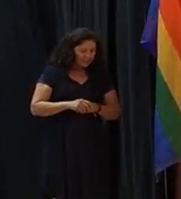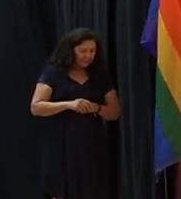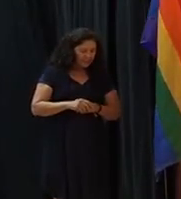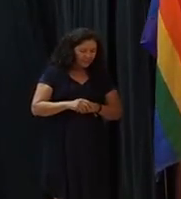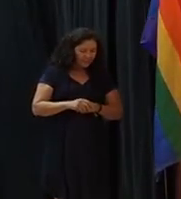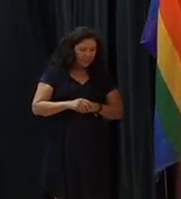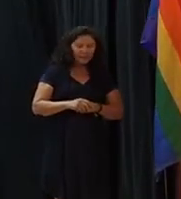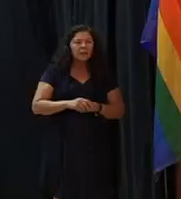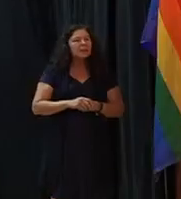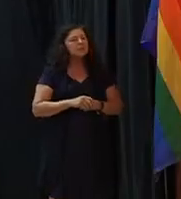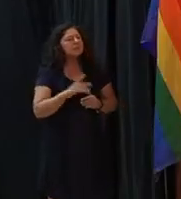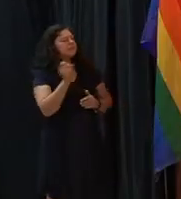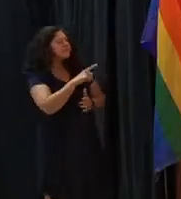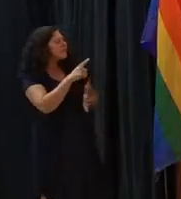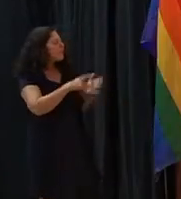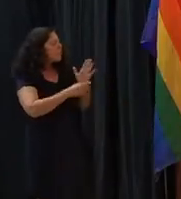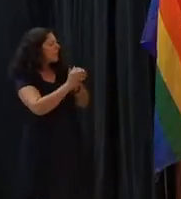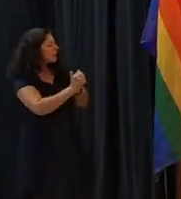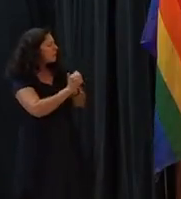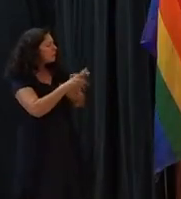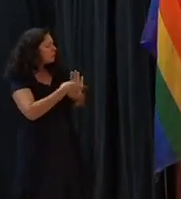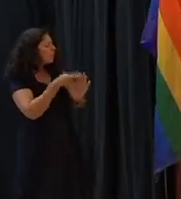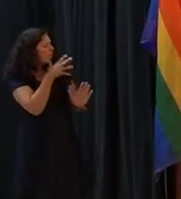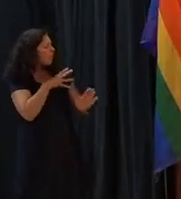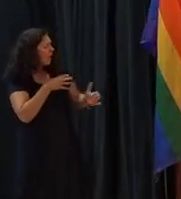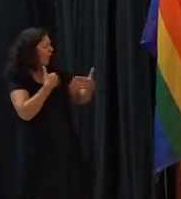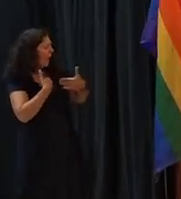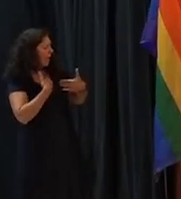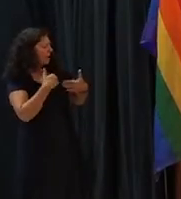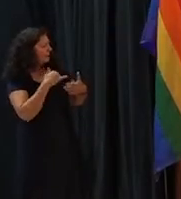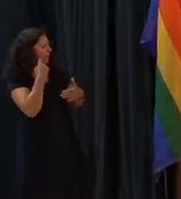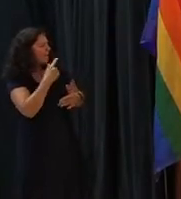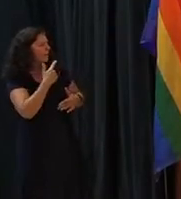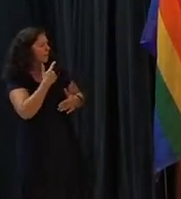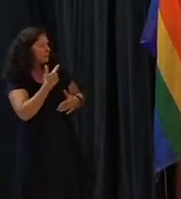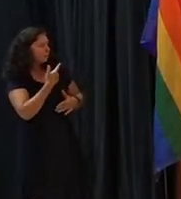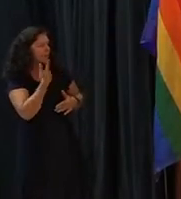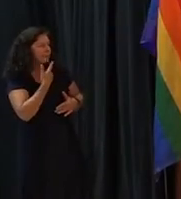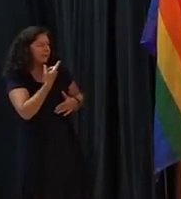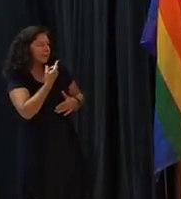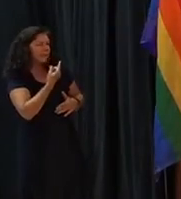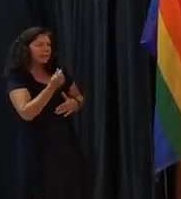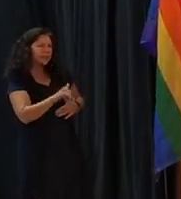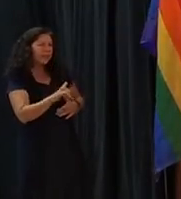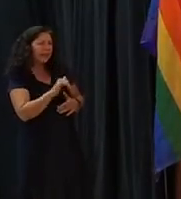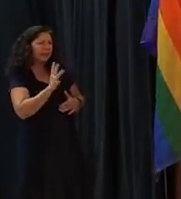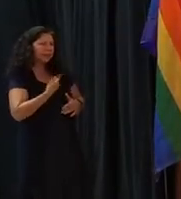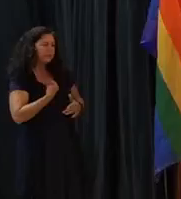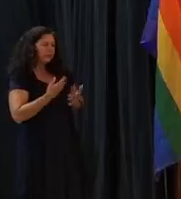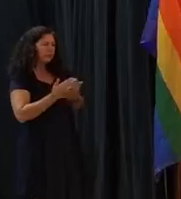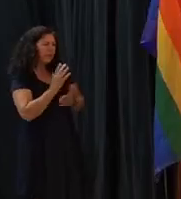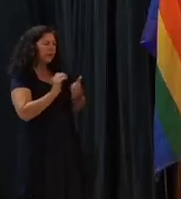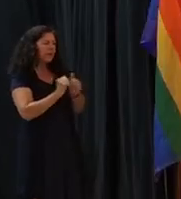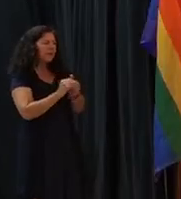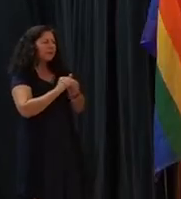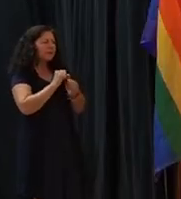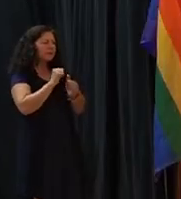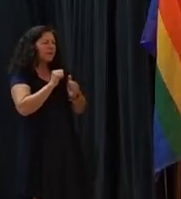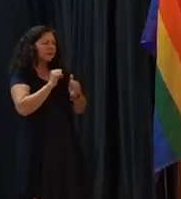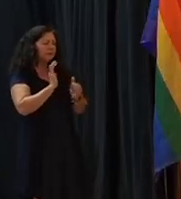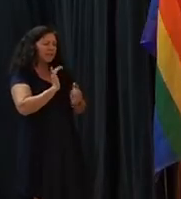What role, what leadership roles do women play in the lesbian, gay, bisexual, transgender, queer, intersex, questioning, asexual, allied